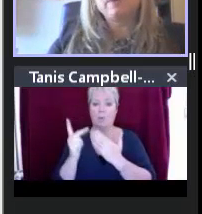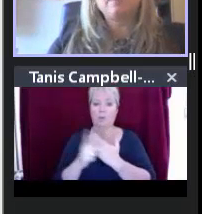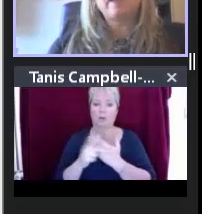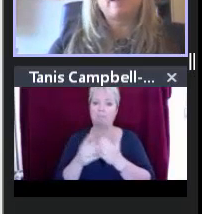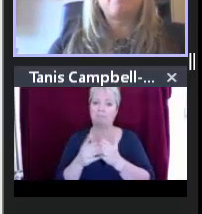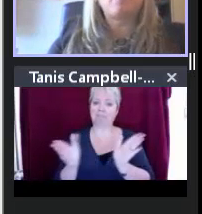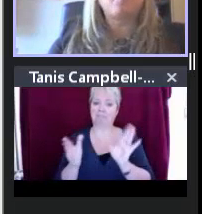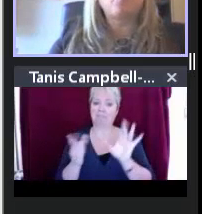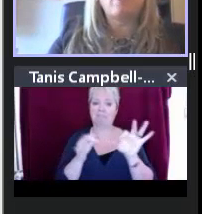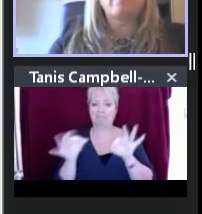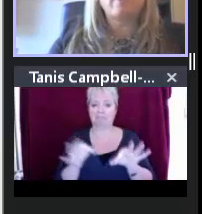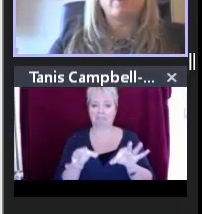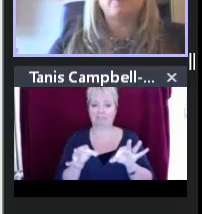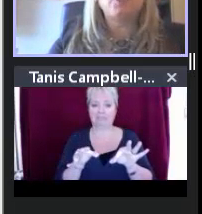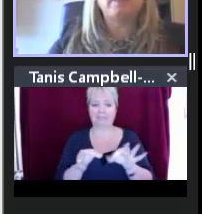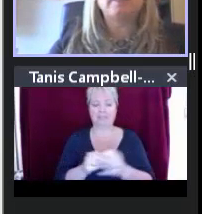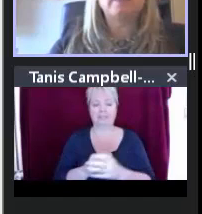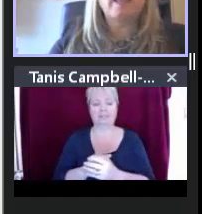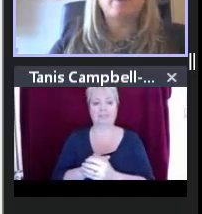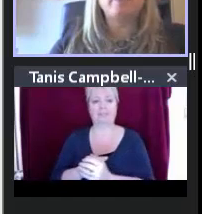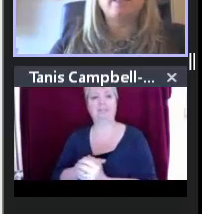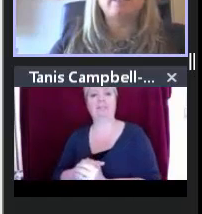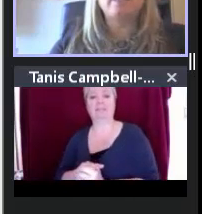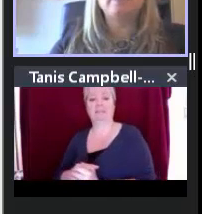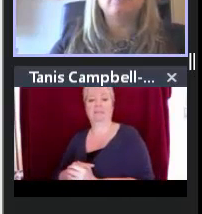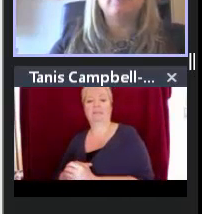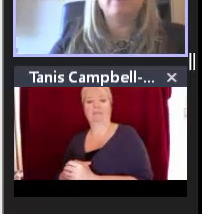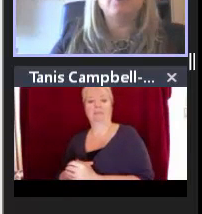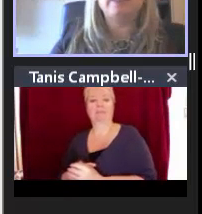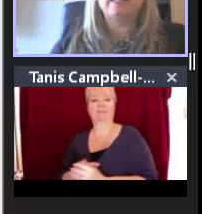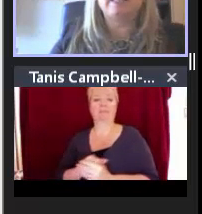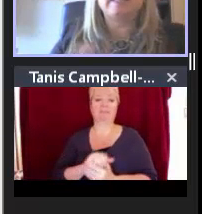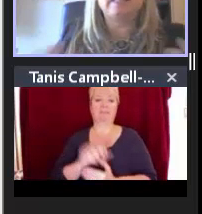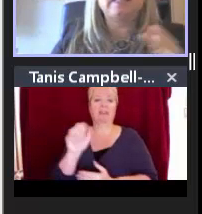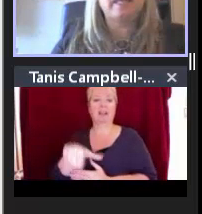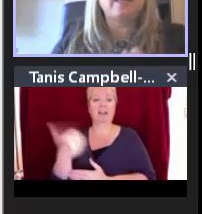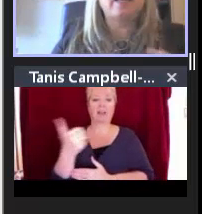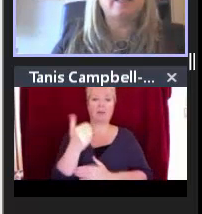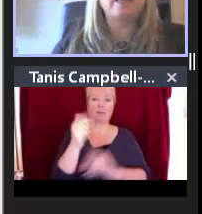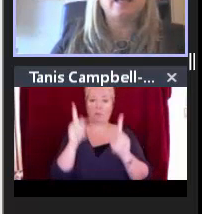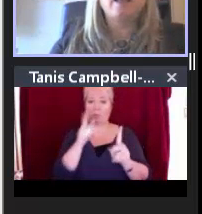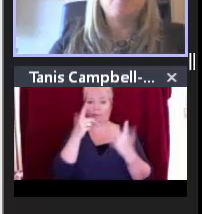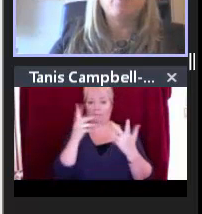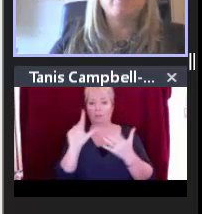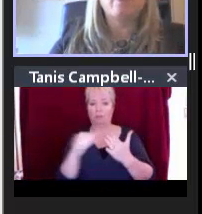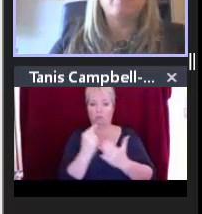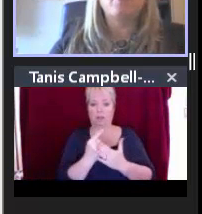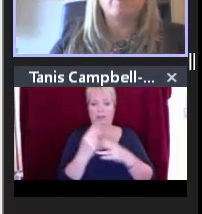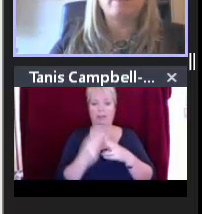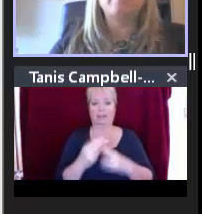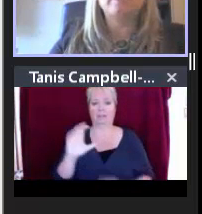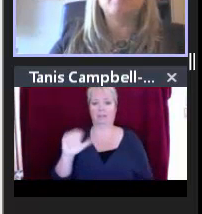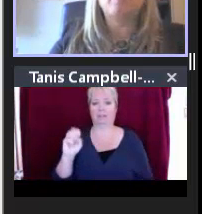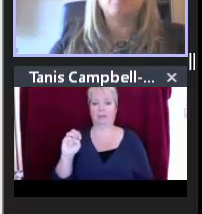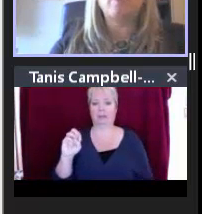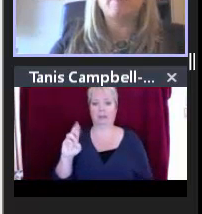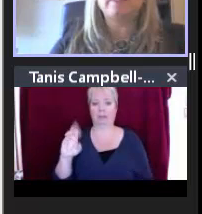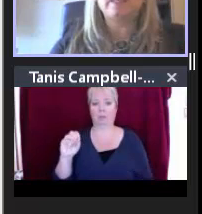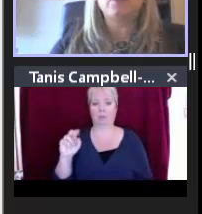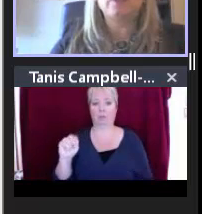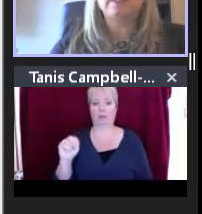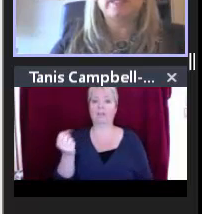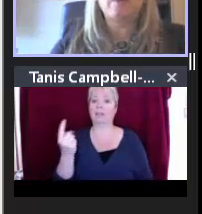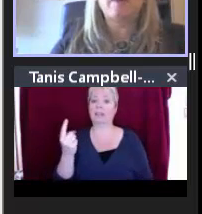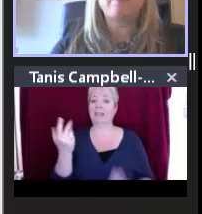I'll tell you a little bit about one of our graduates, Cameron, and he's sort of interesting because he's taken both of our